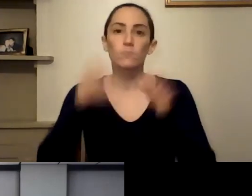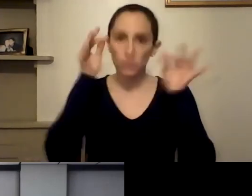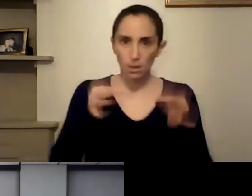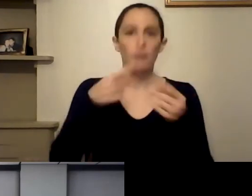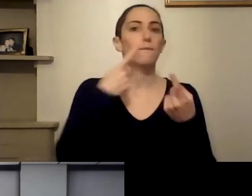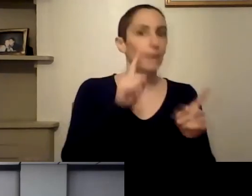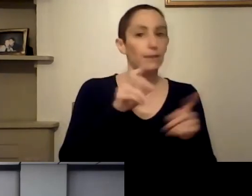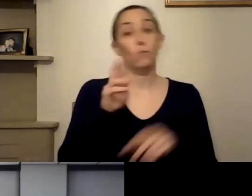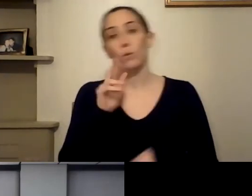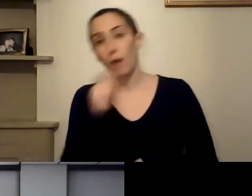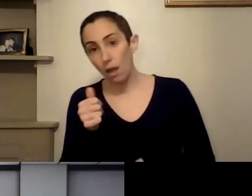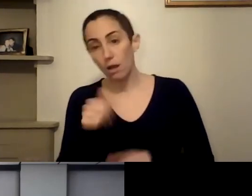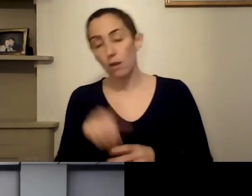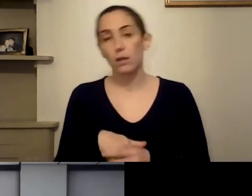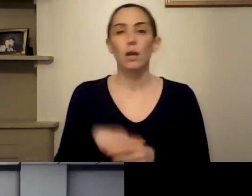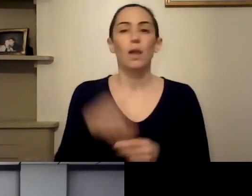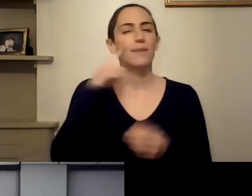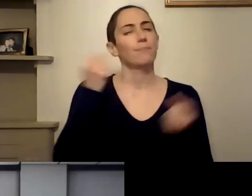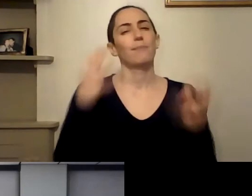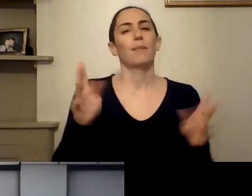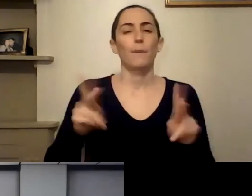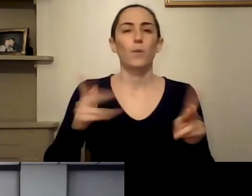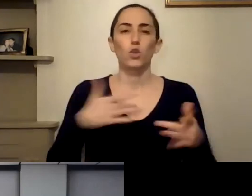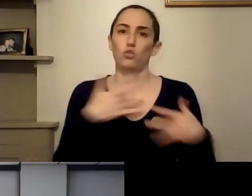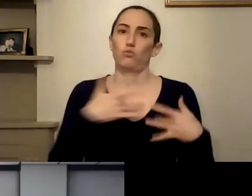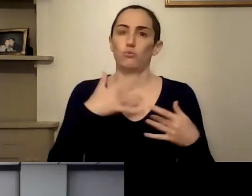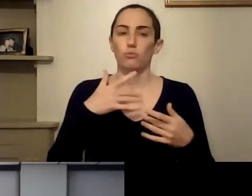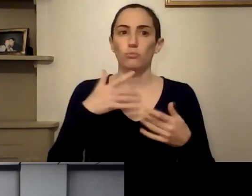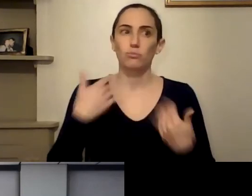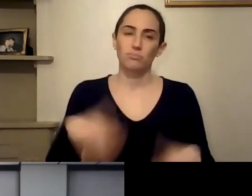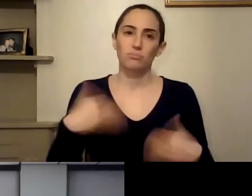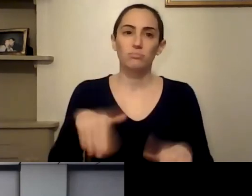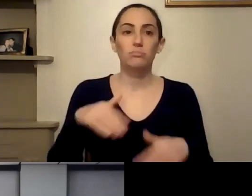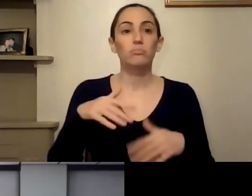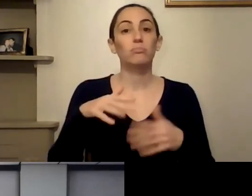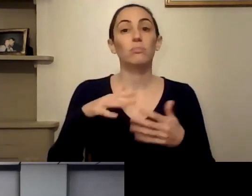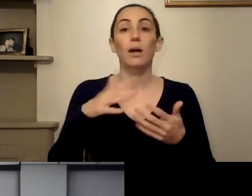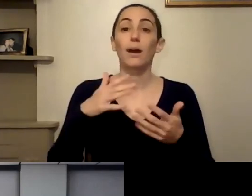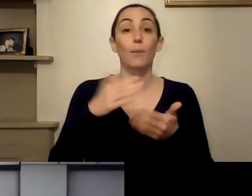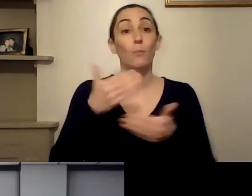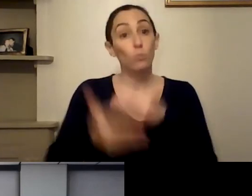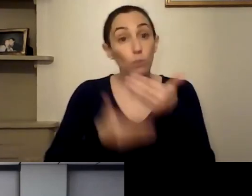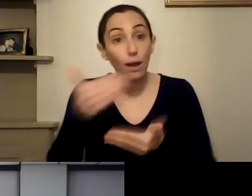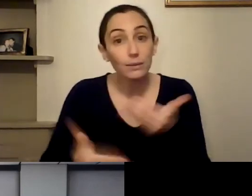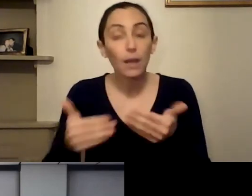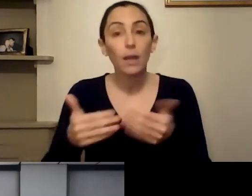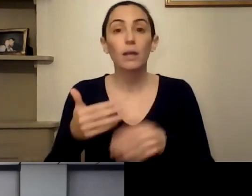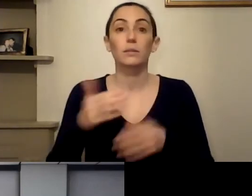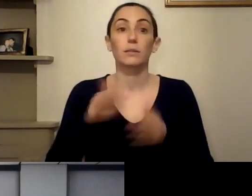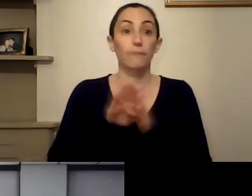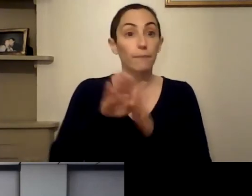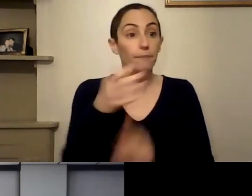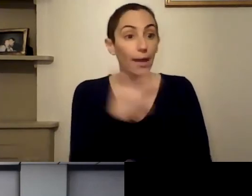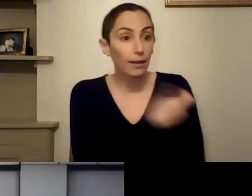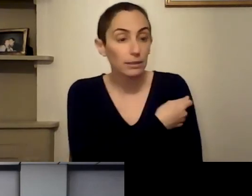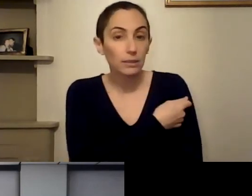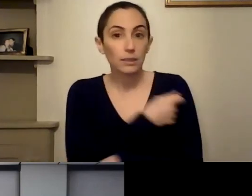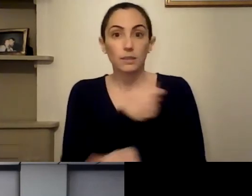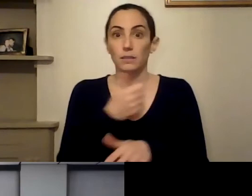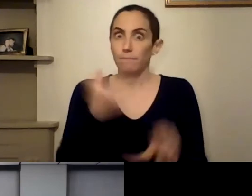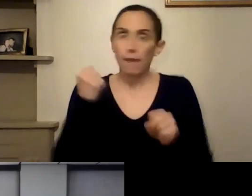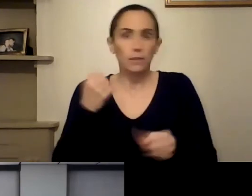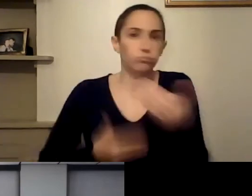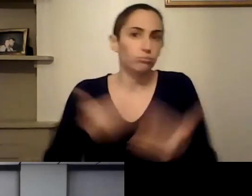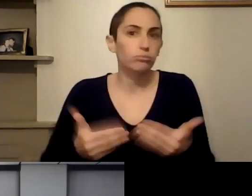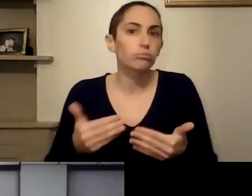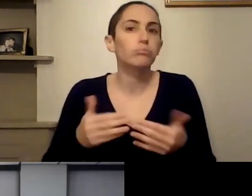there's just a lot of concern about the politicization of this whole process and that it's moving too rapidly. And we're in the